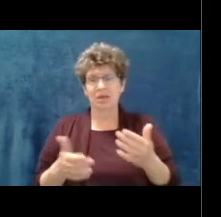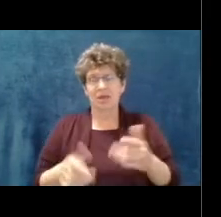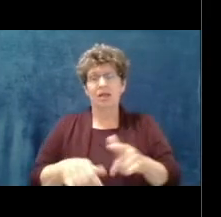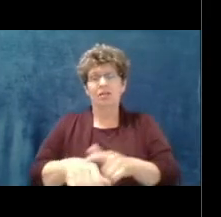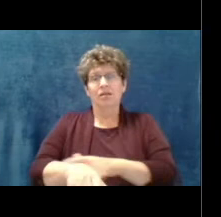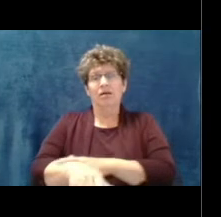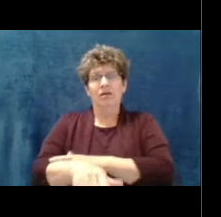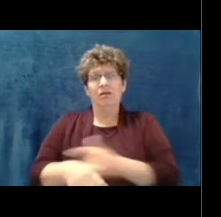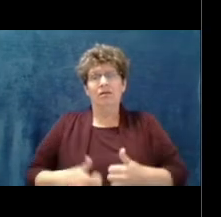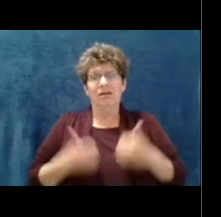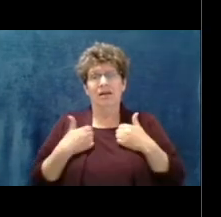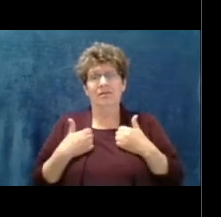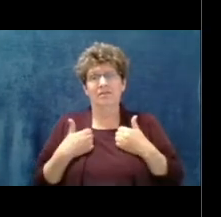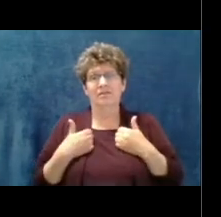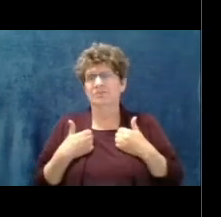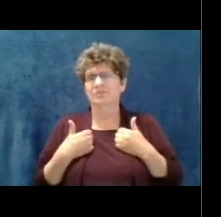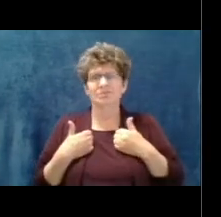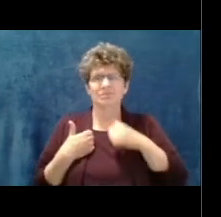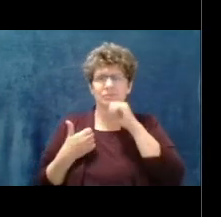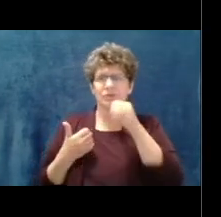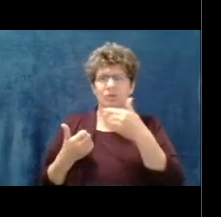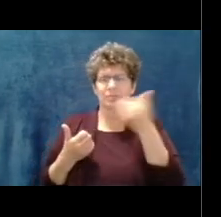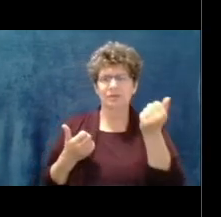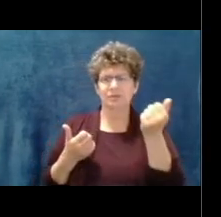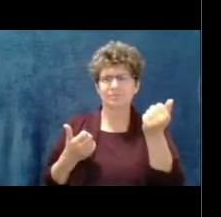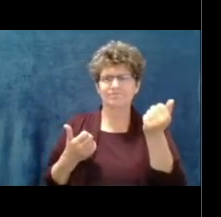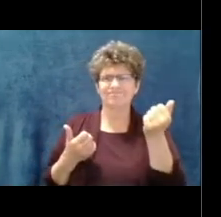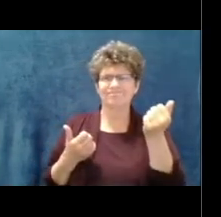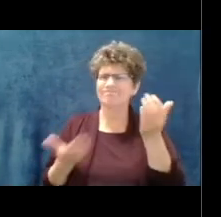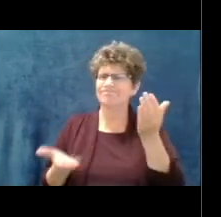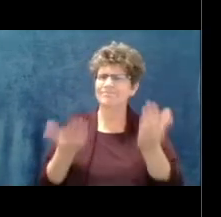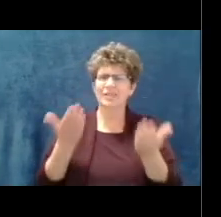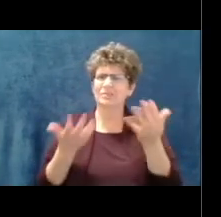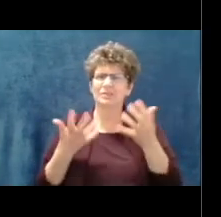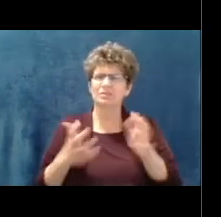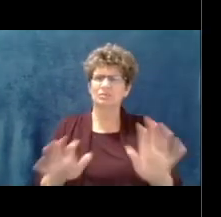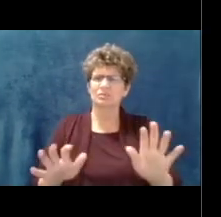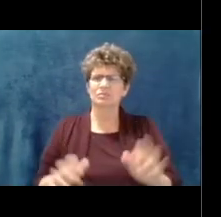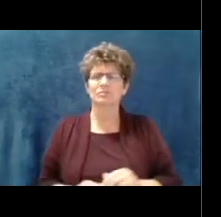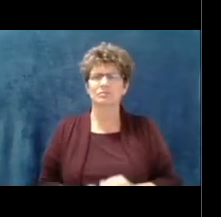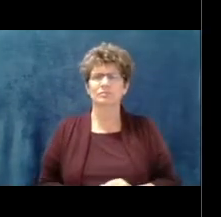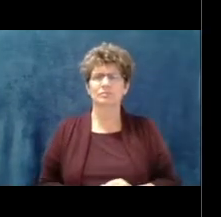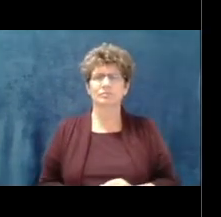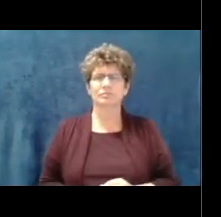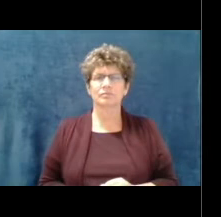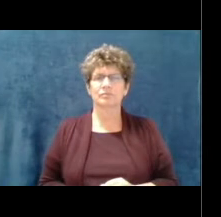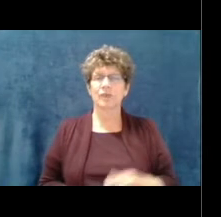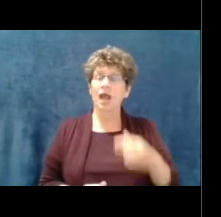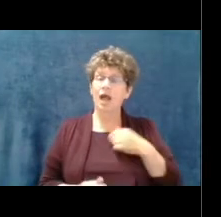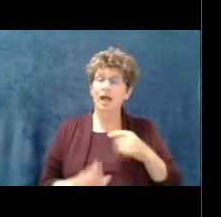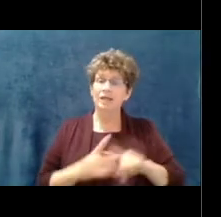necessarily. When I went into medicine, I certainly didn't want to be just prolonging